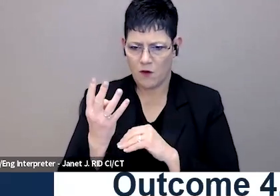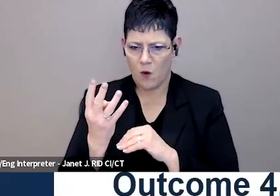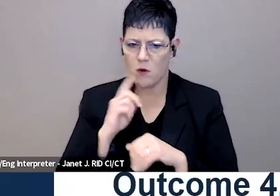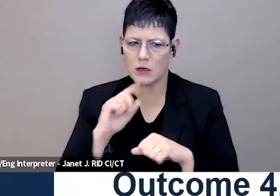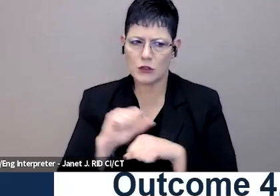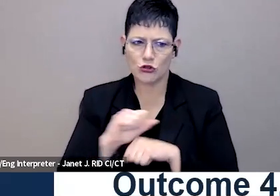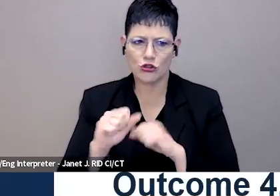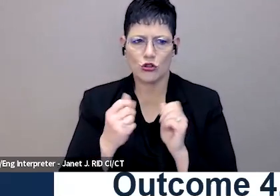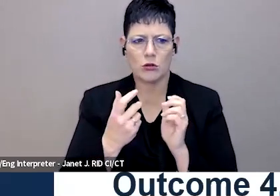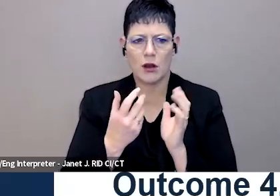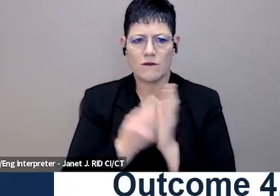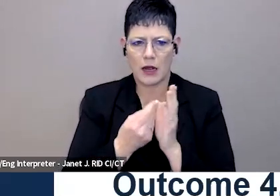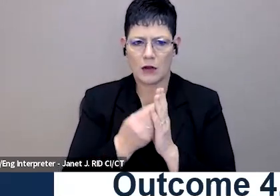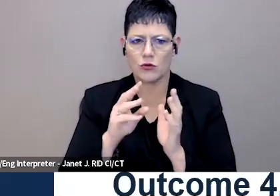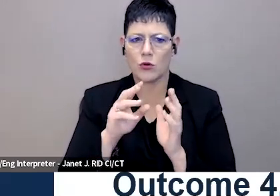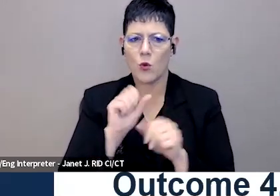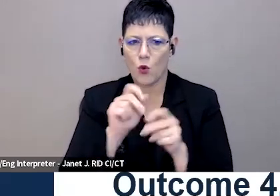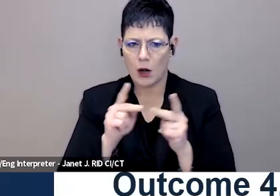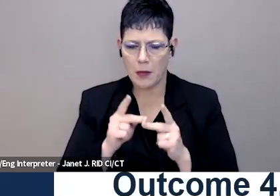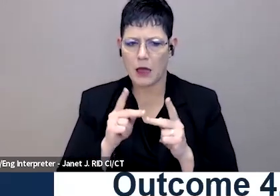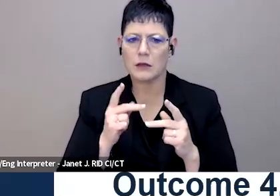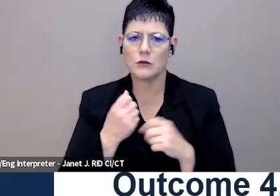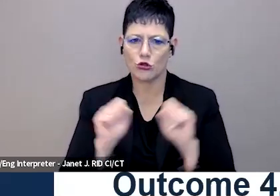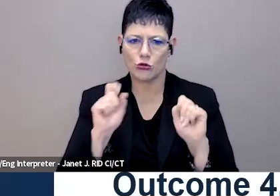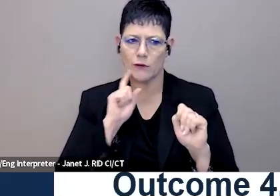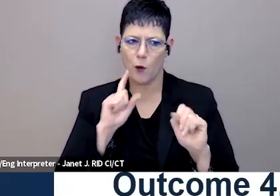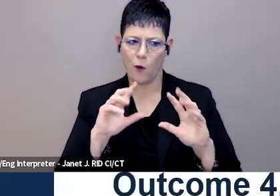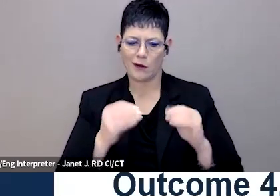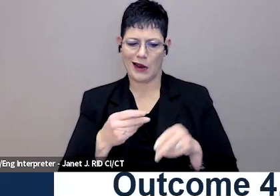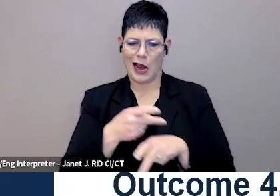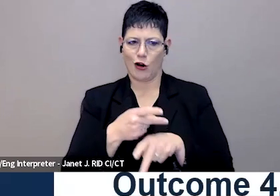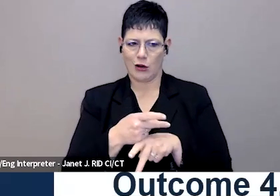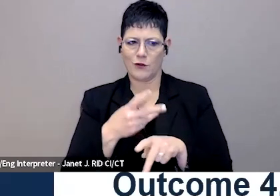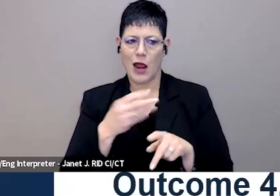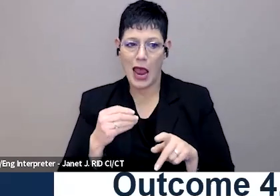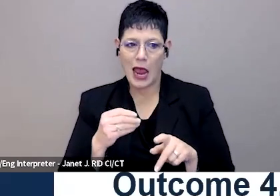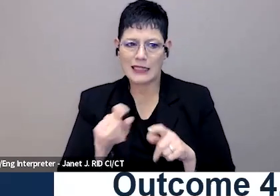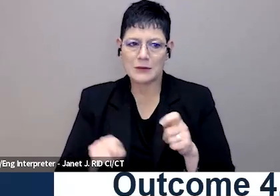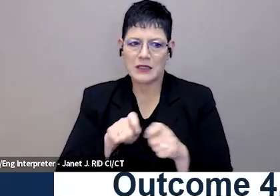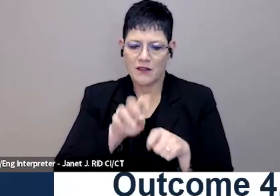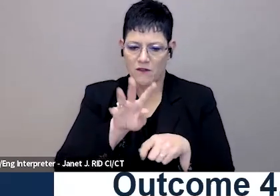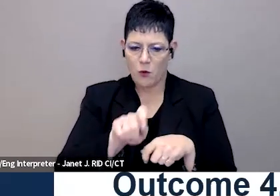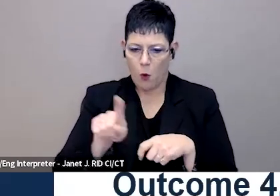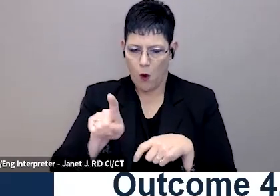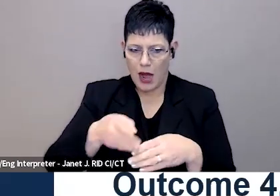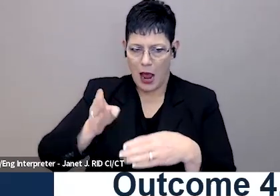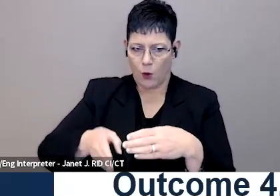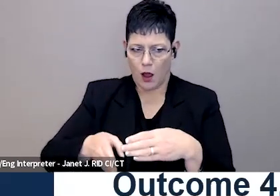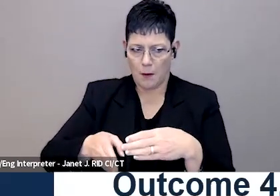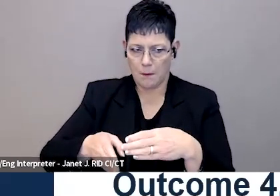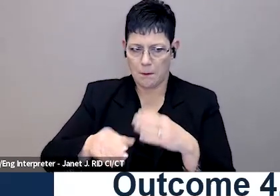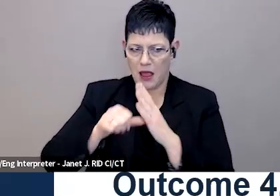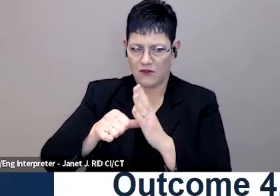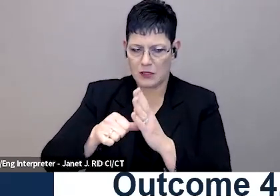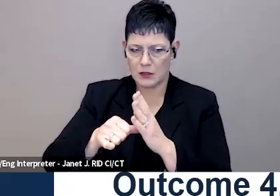ensuring financial and workplace security for family caregivers with a specific focus on Outcome 4.1. And over